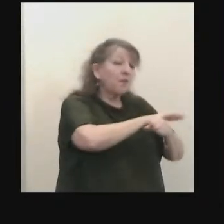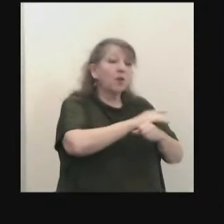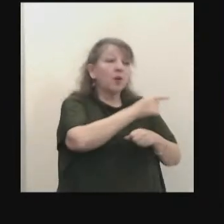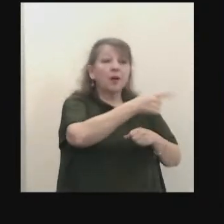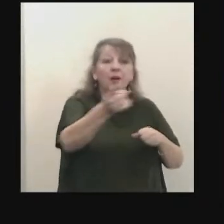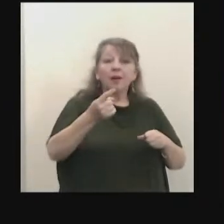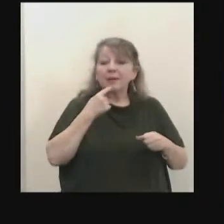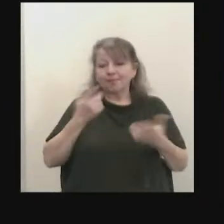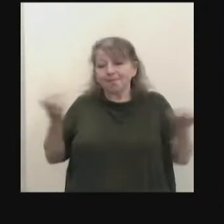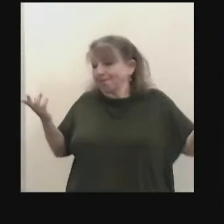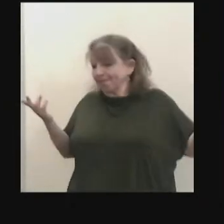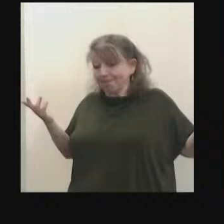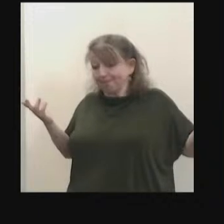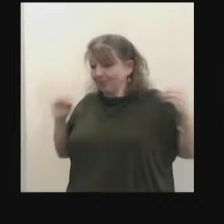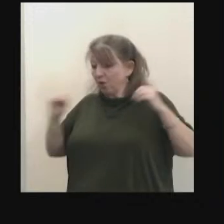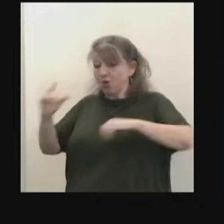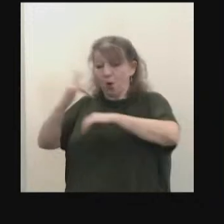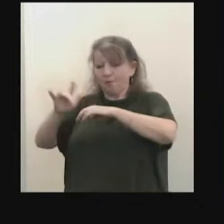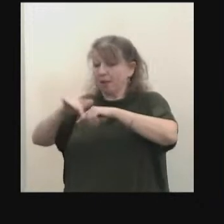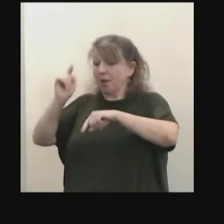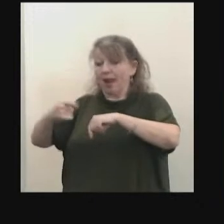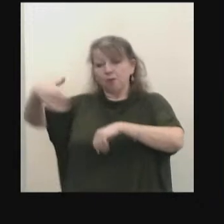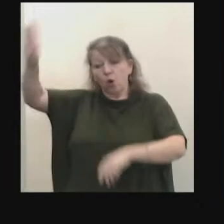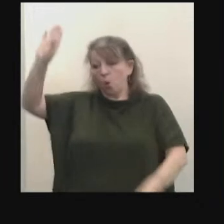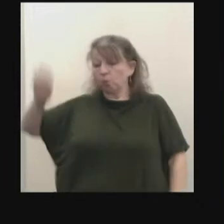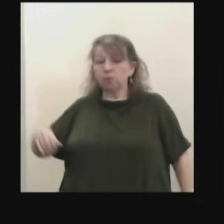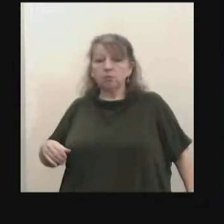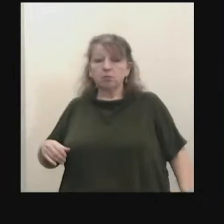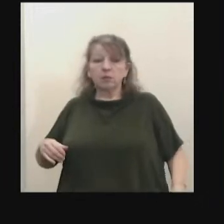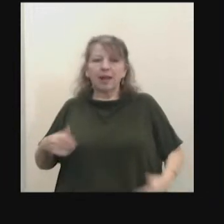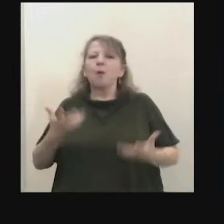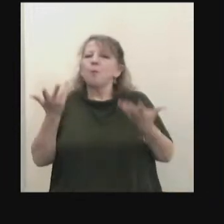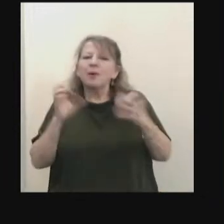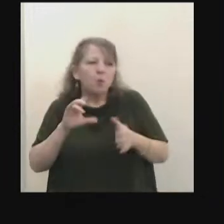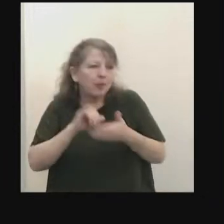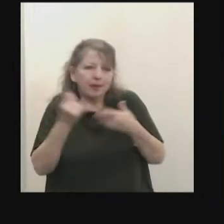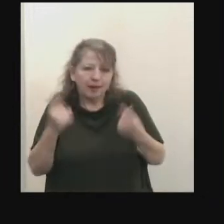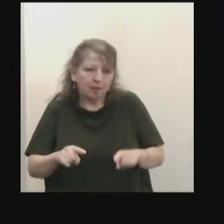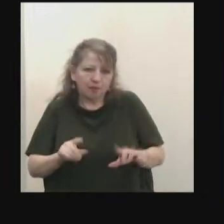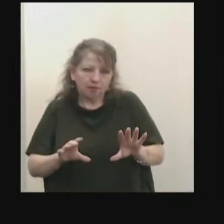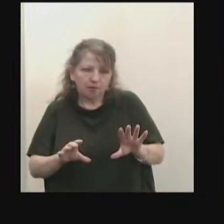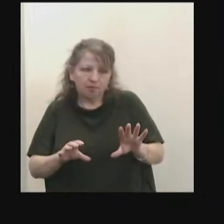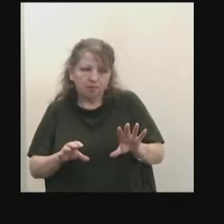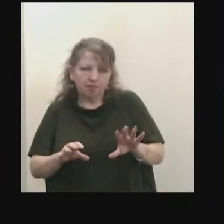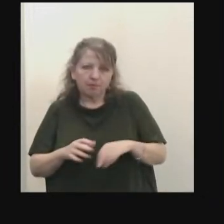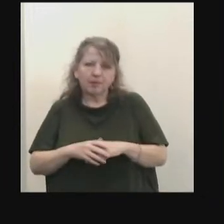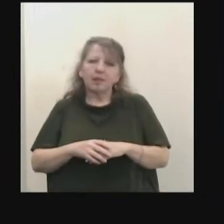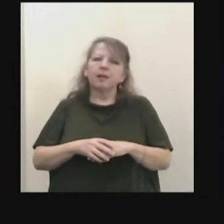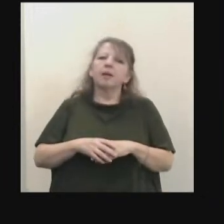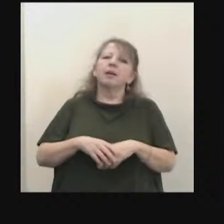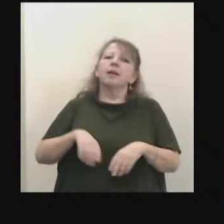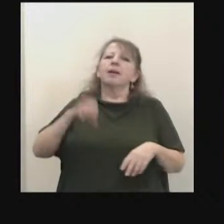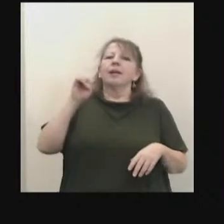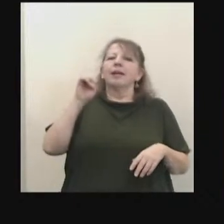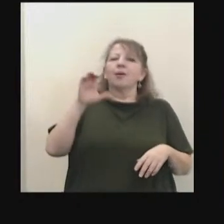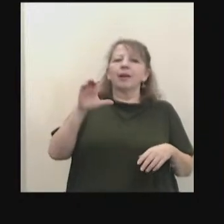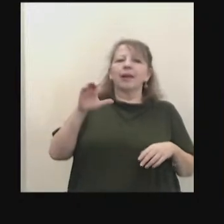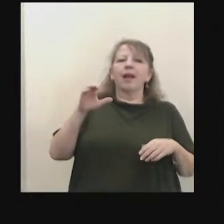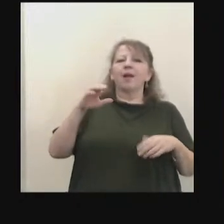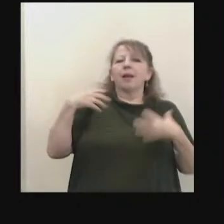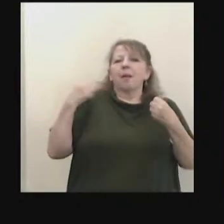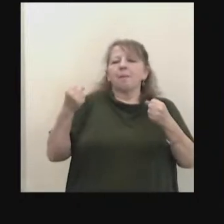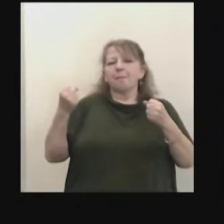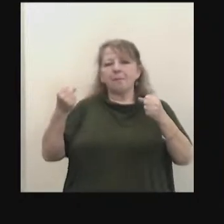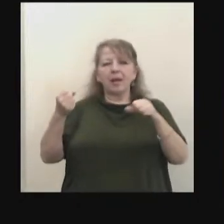going to get served. That's what we're worried about, and we're trying to avoid that. Erie County Public Health Lab diagnostic COVID-19